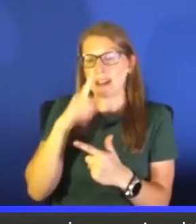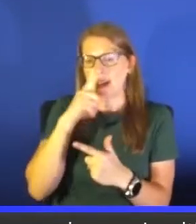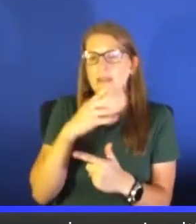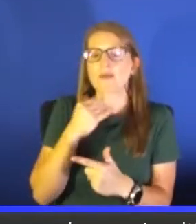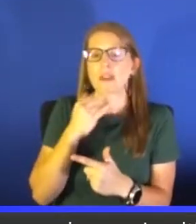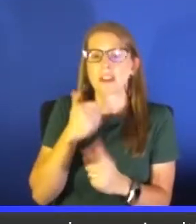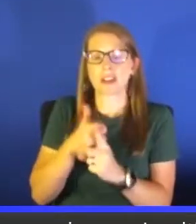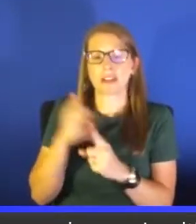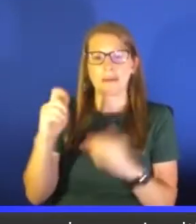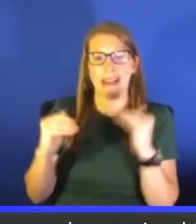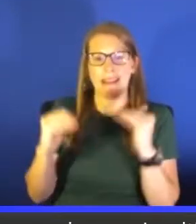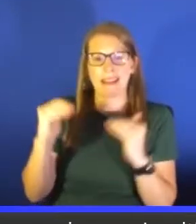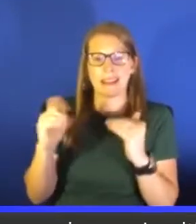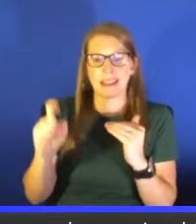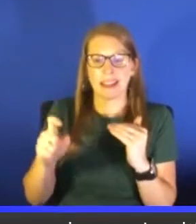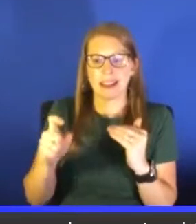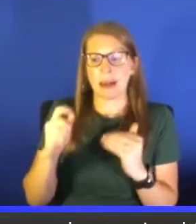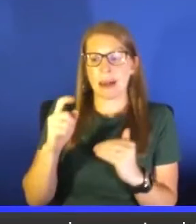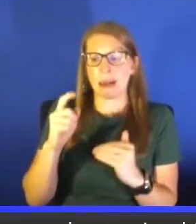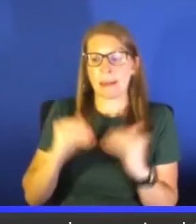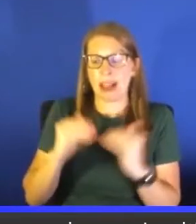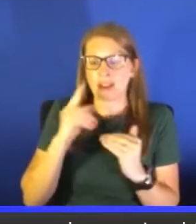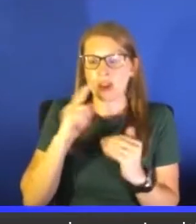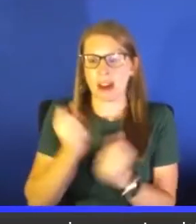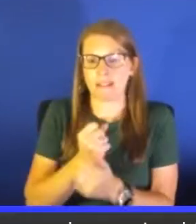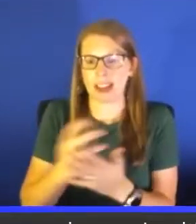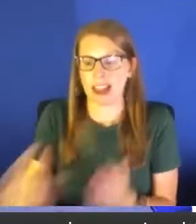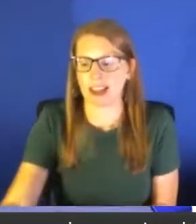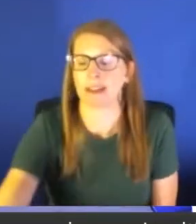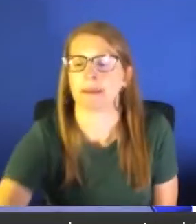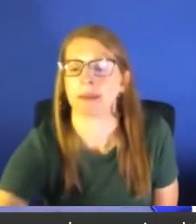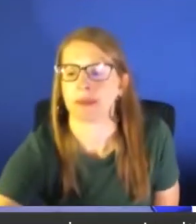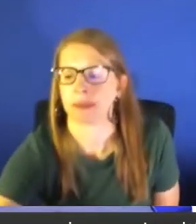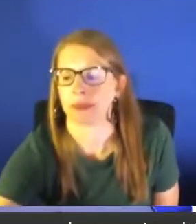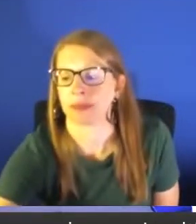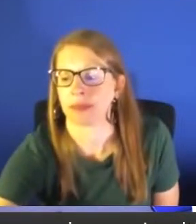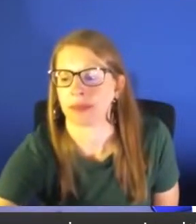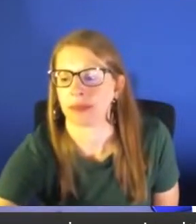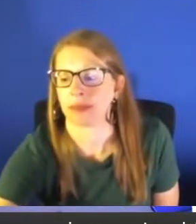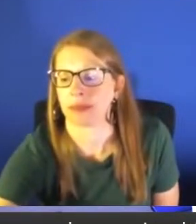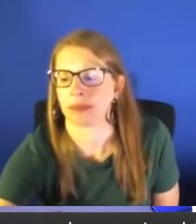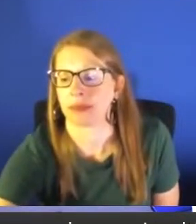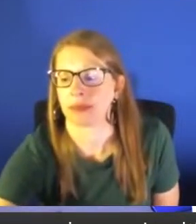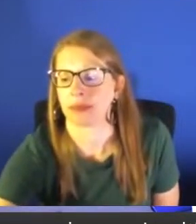always a balance in everything. All right, so these are FDA approved, which